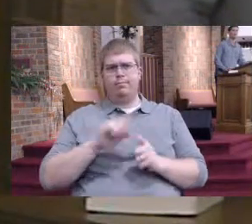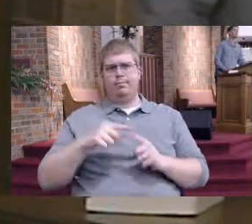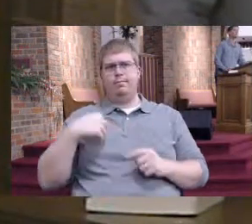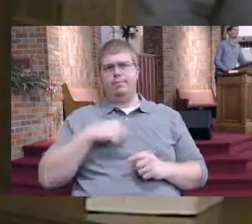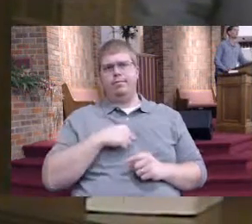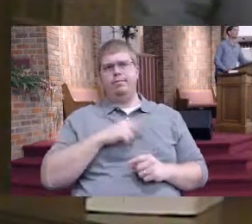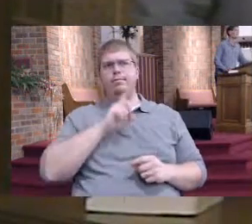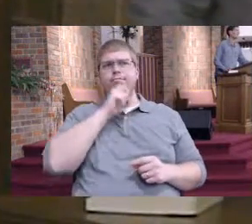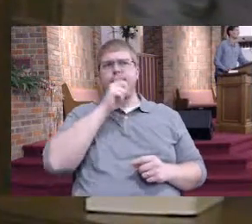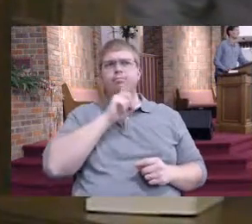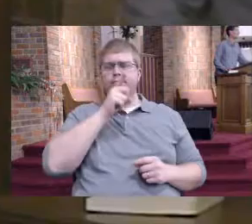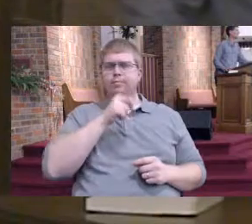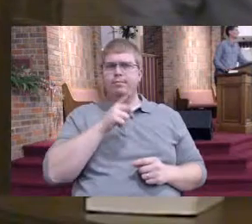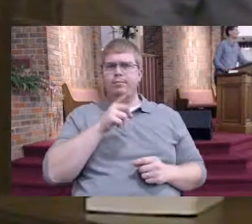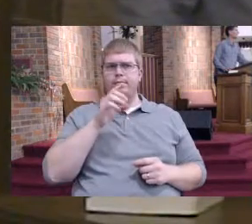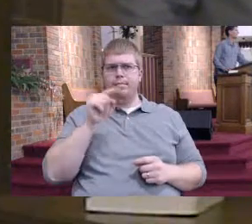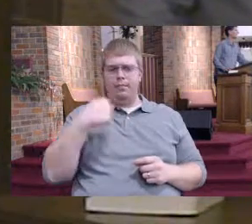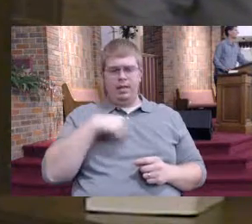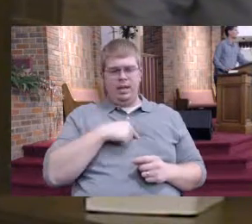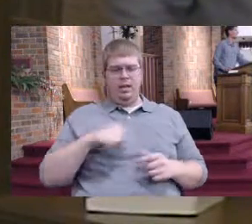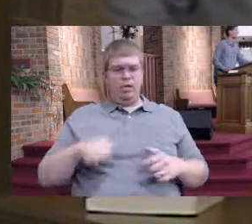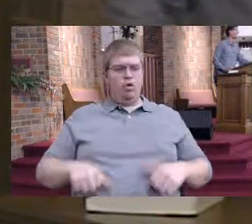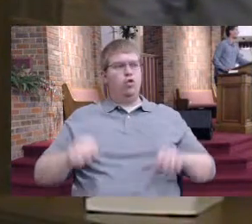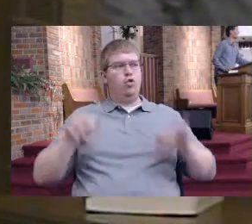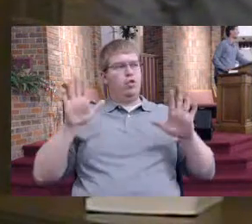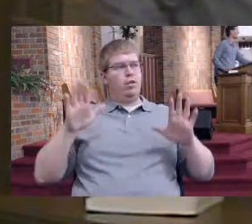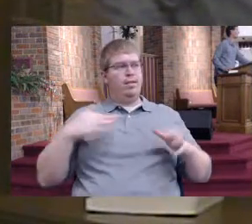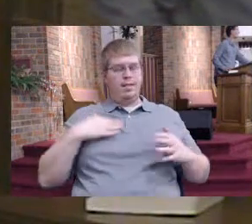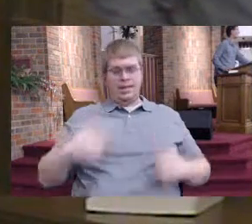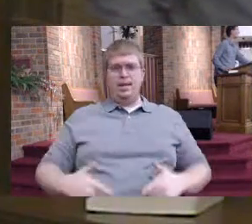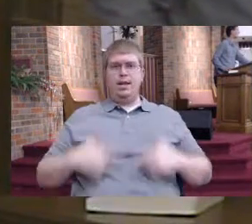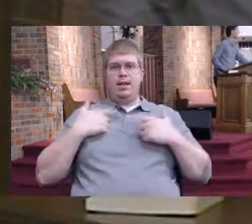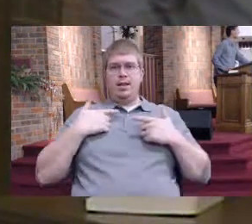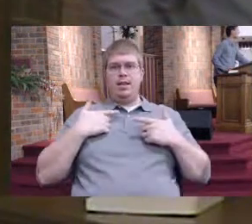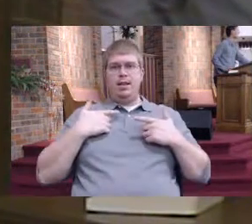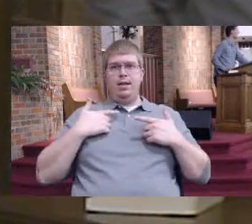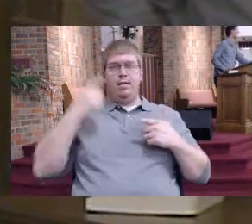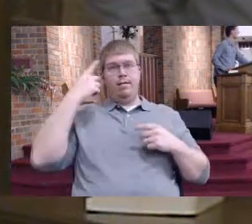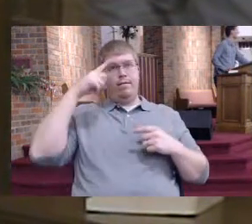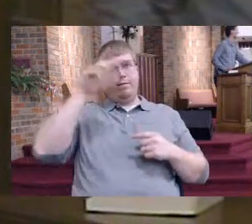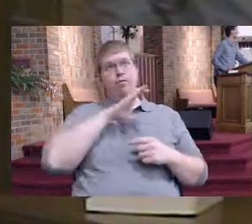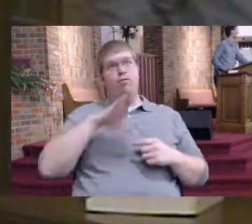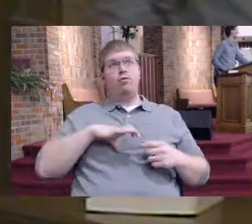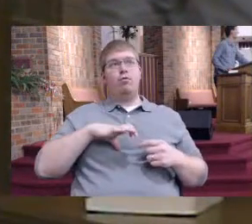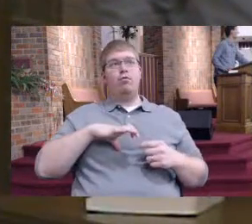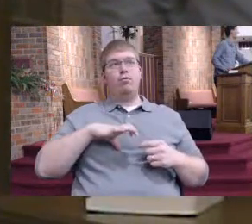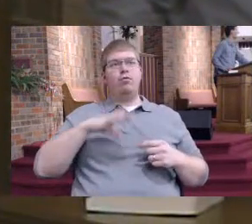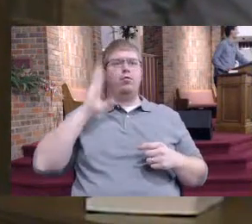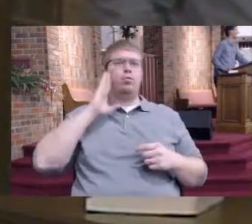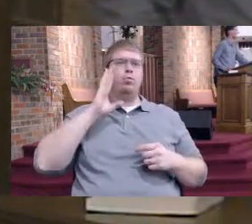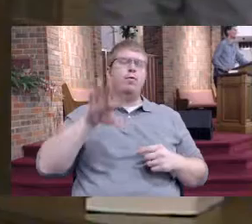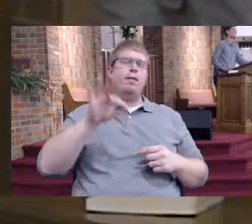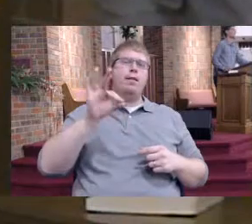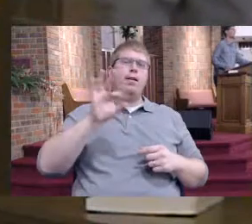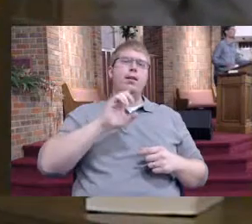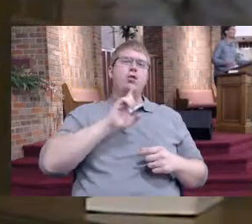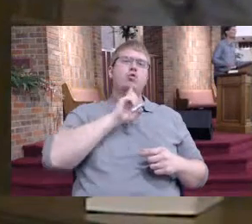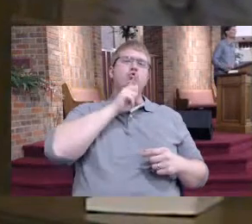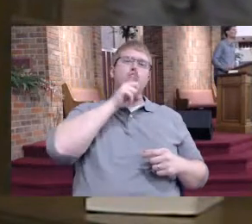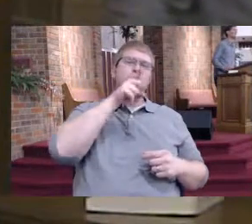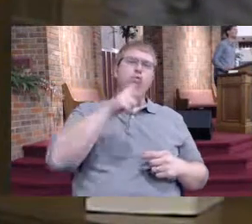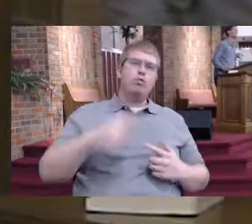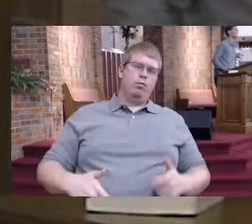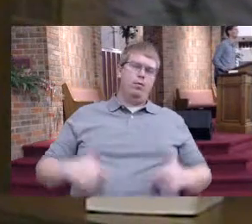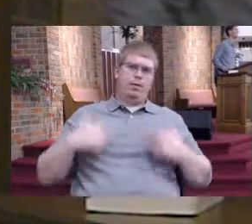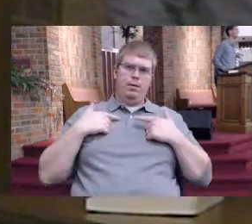That if you lose your life for the sake of Christ, you will find true life. And for you all, that